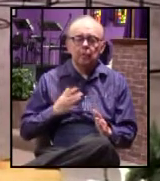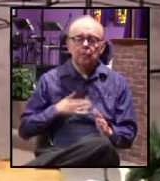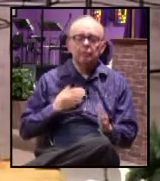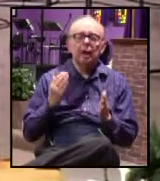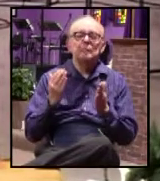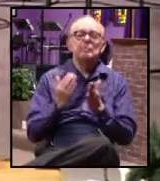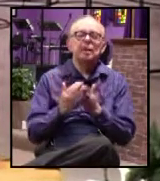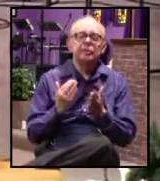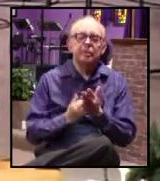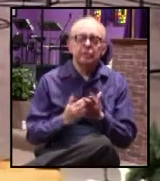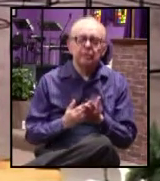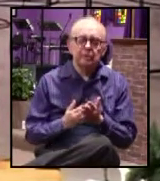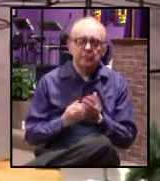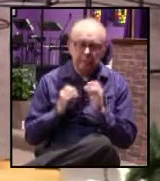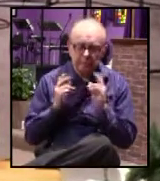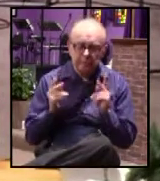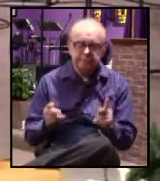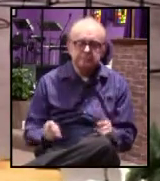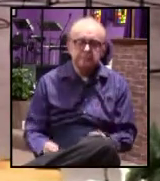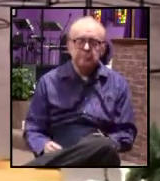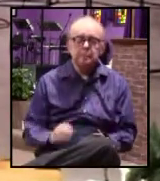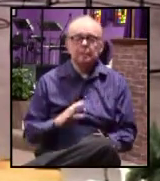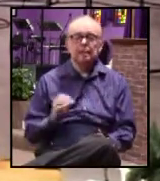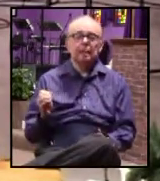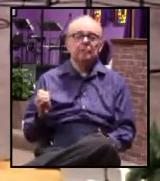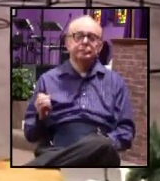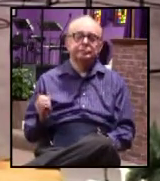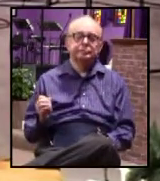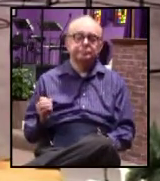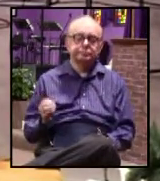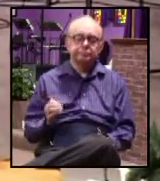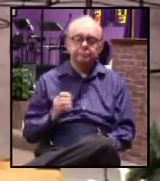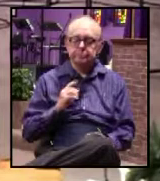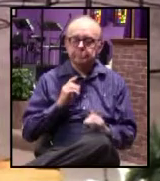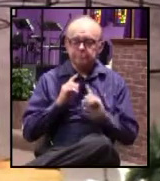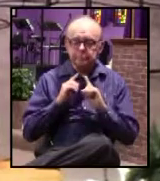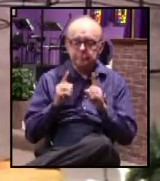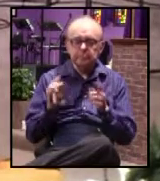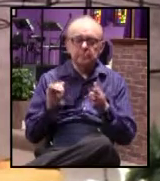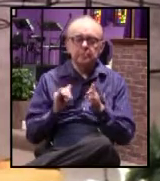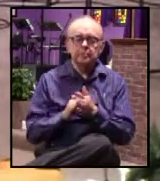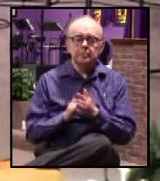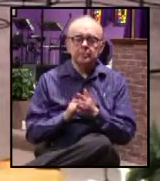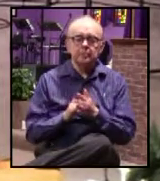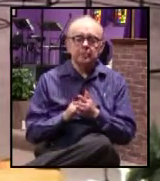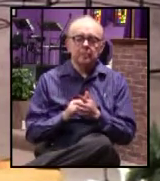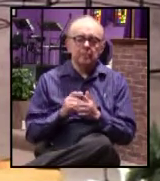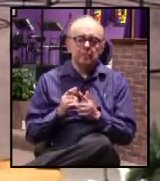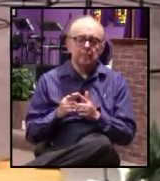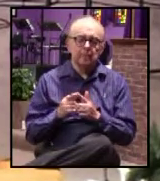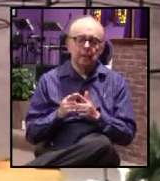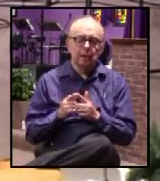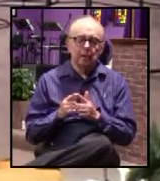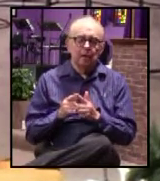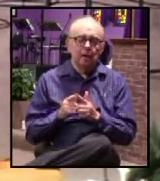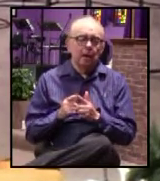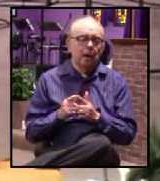message? Okay, and we answered that, and that is to